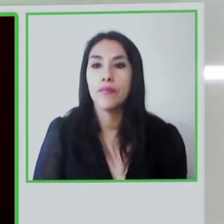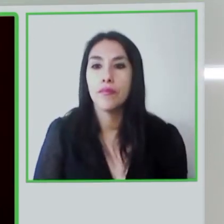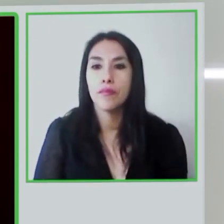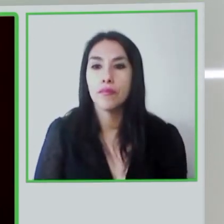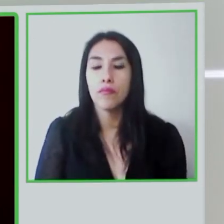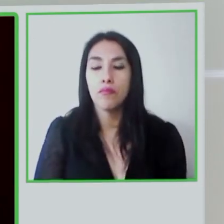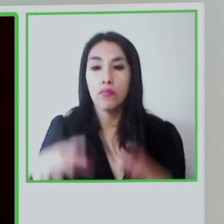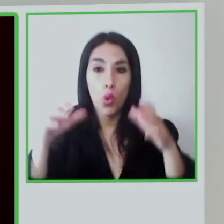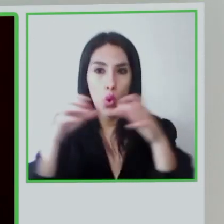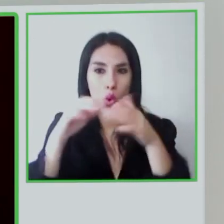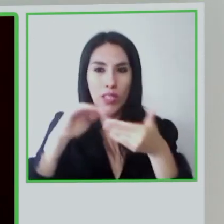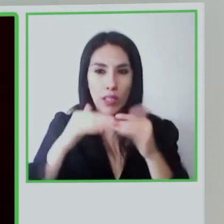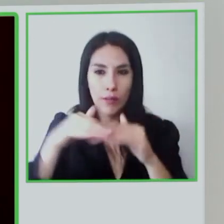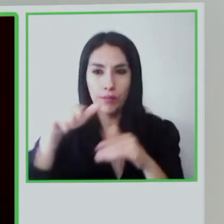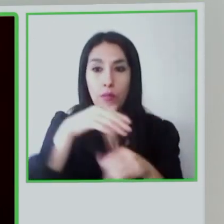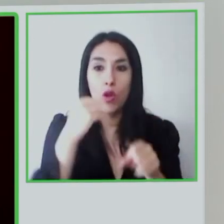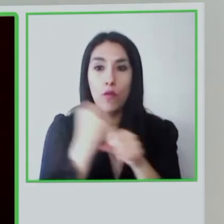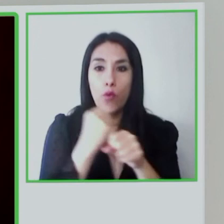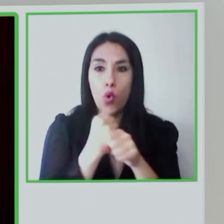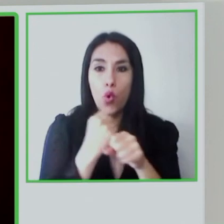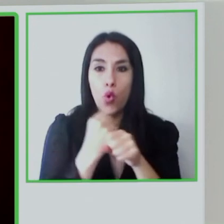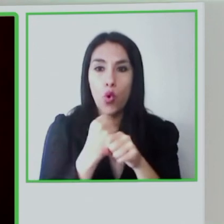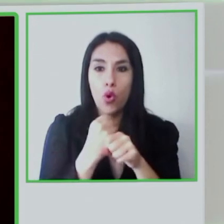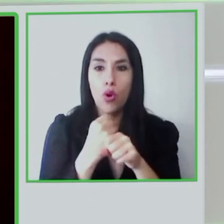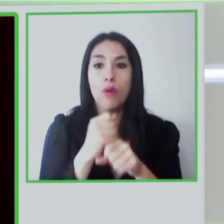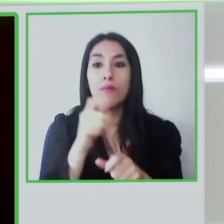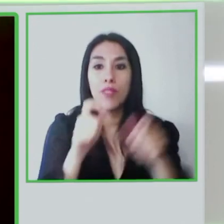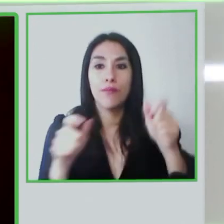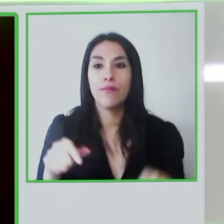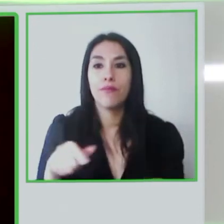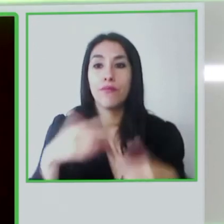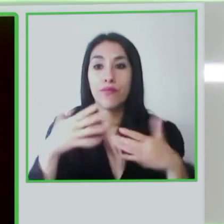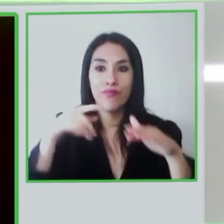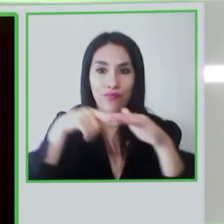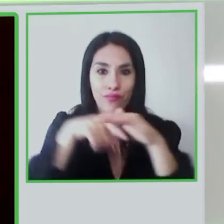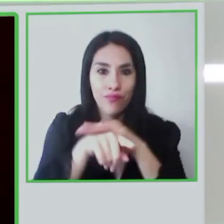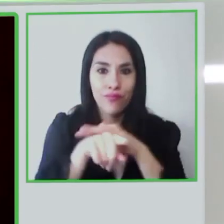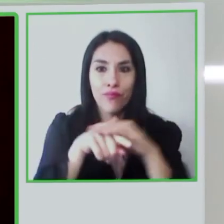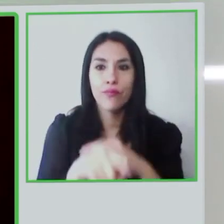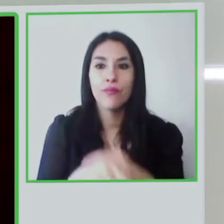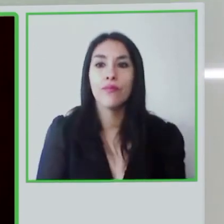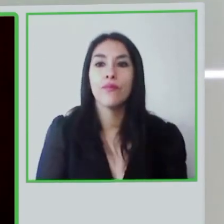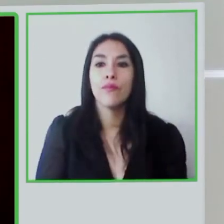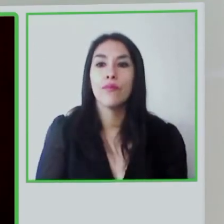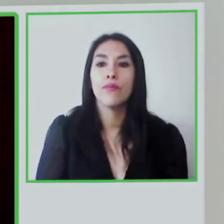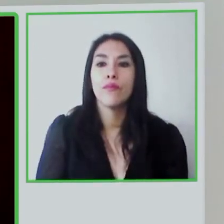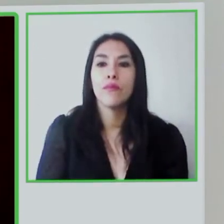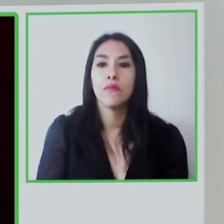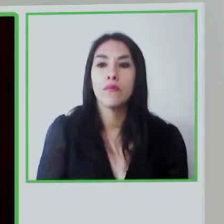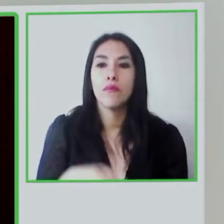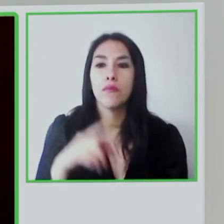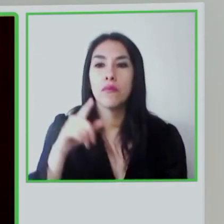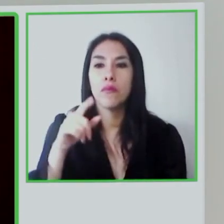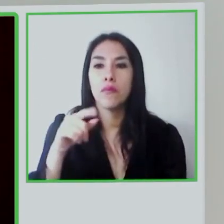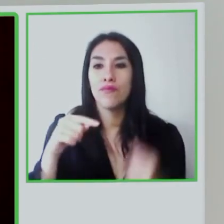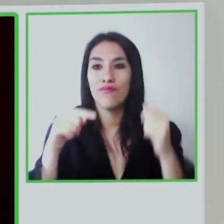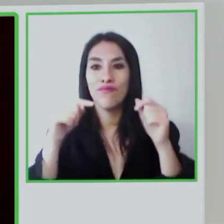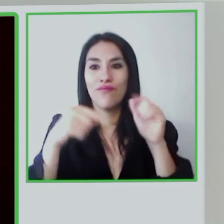them were left-handed people. And they didn't know that they have a mouse that was different for